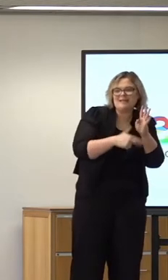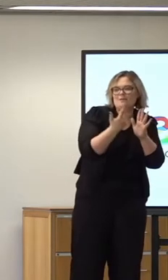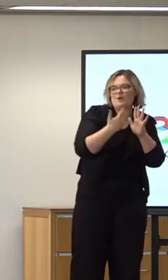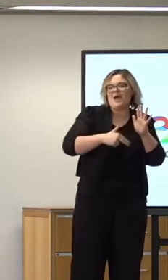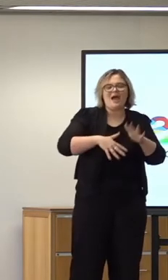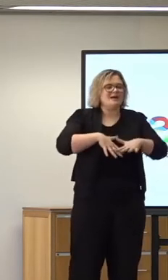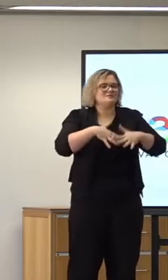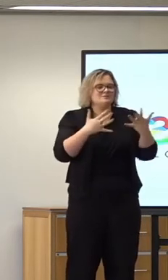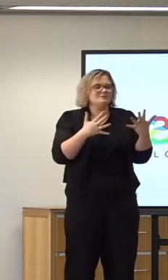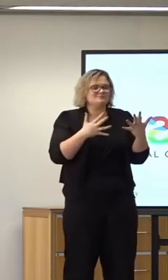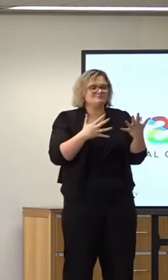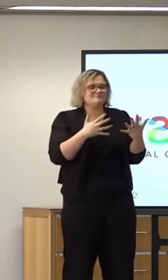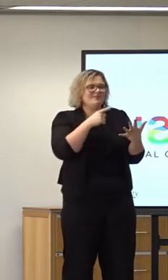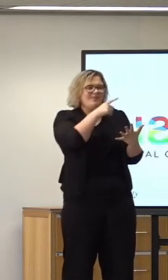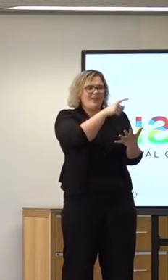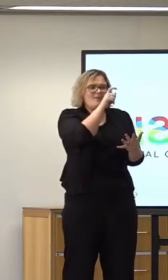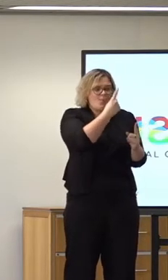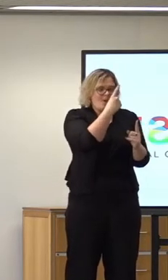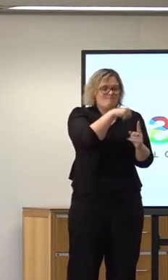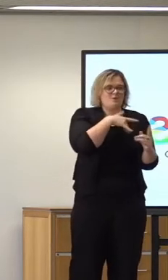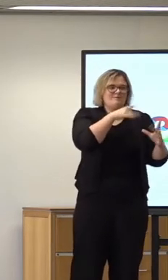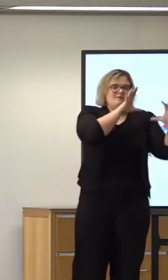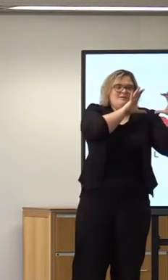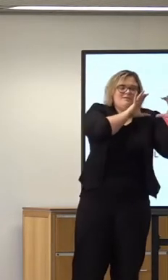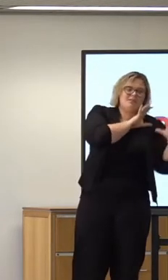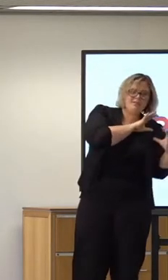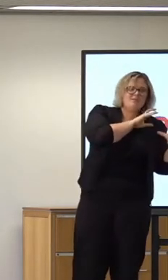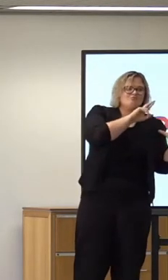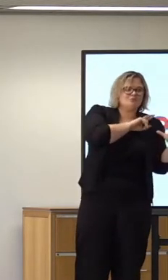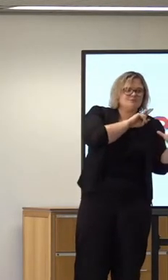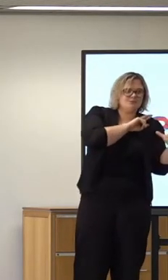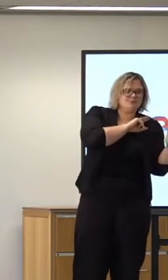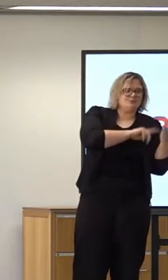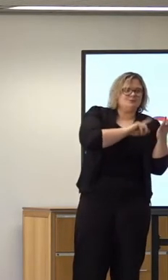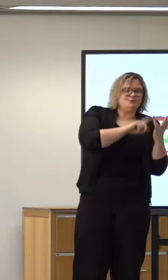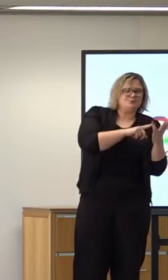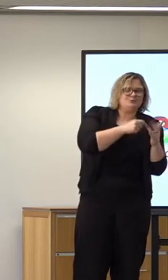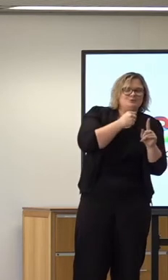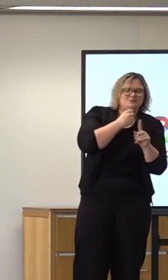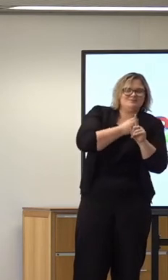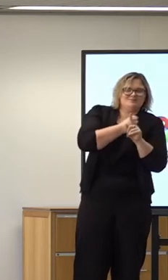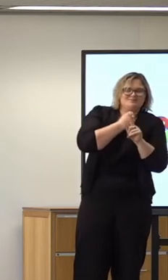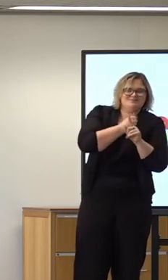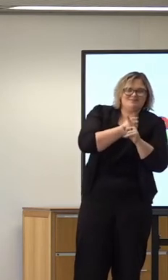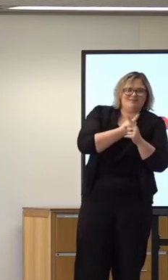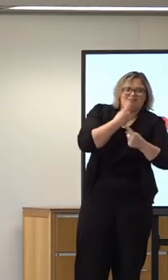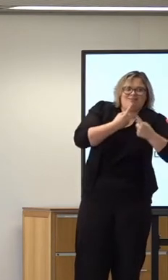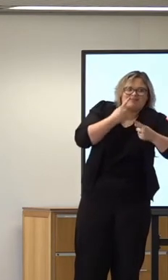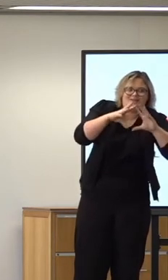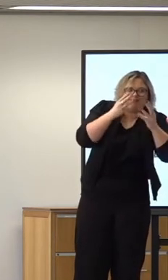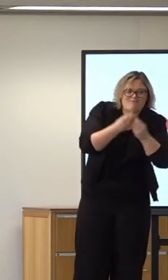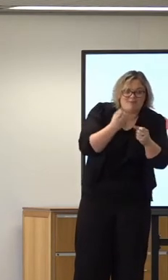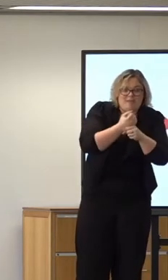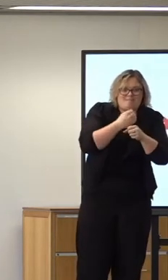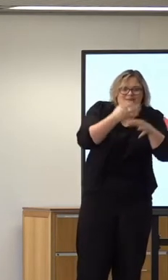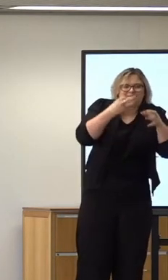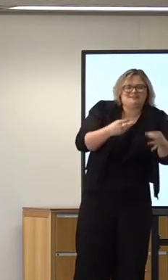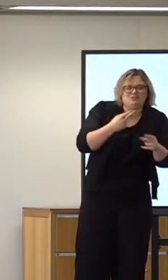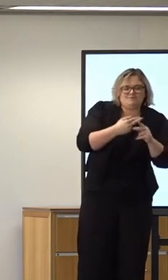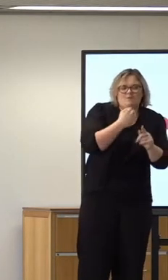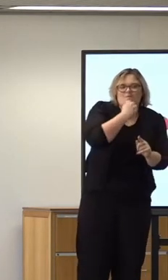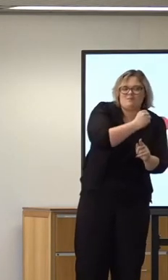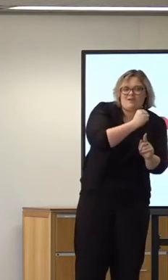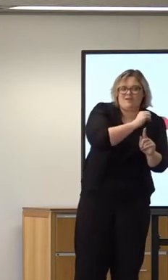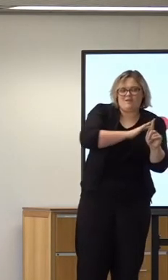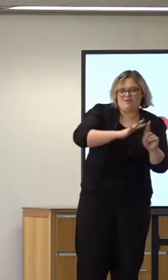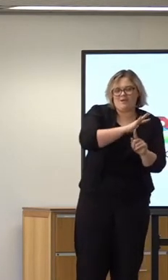And the labour on that individual is very heavy, I guess, to sort of be the spokesperson and the decision maker. But that's